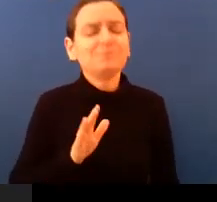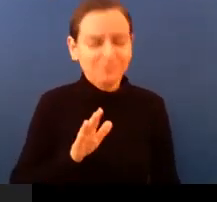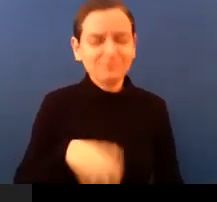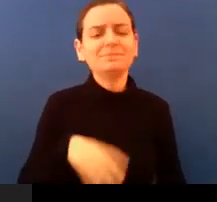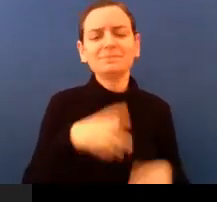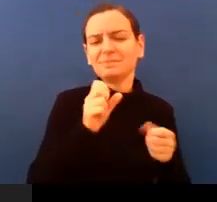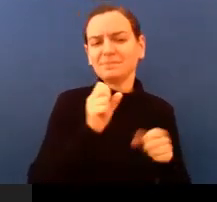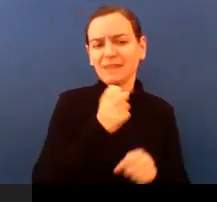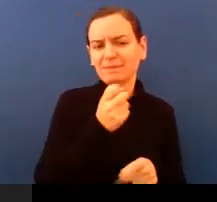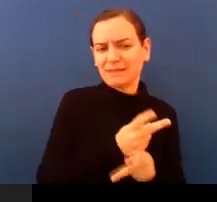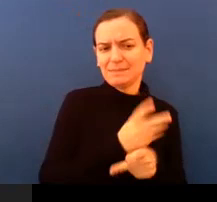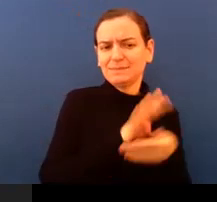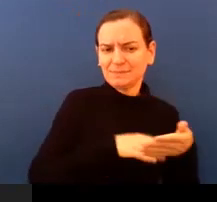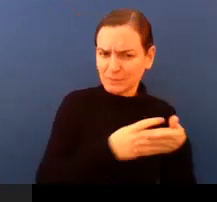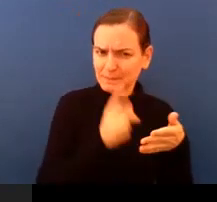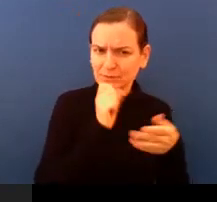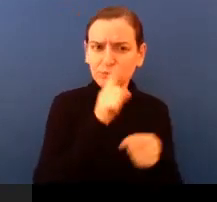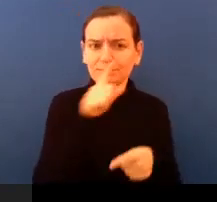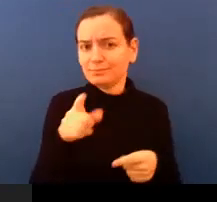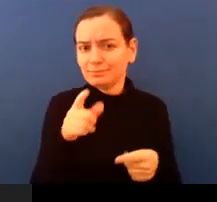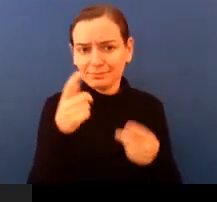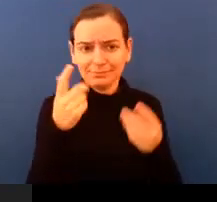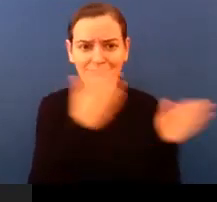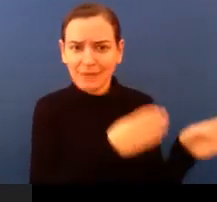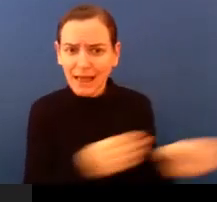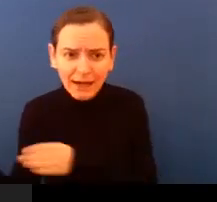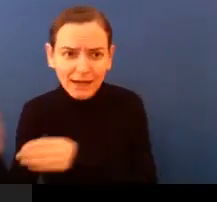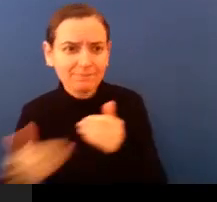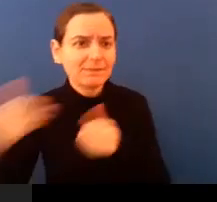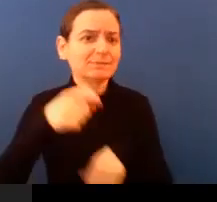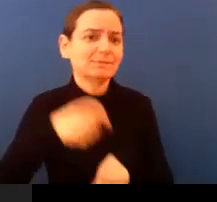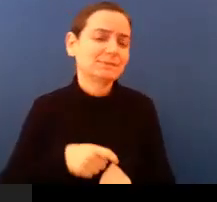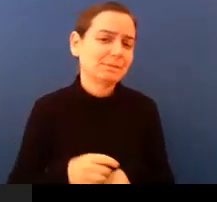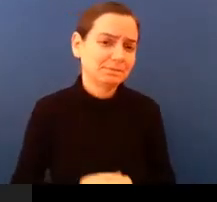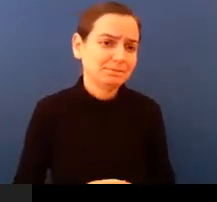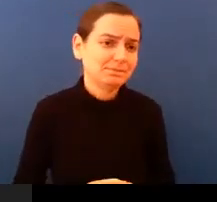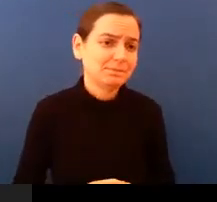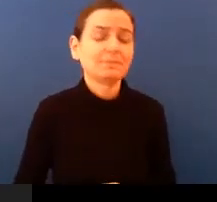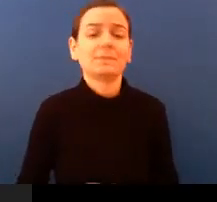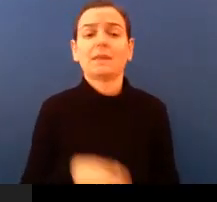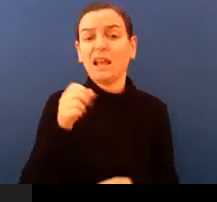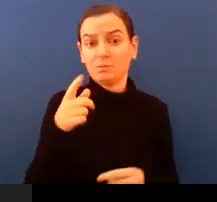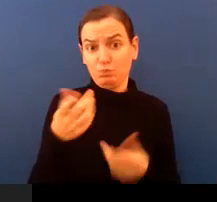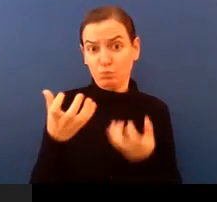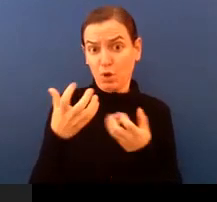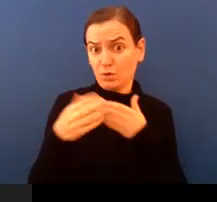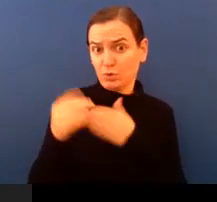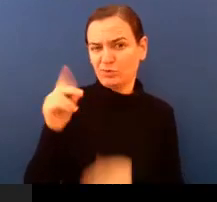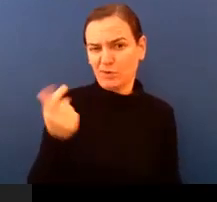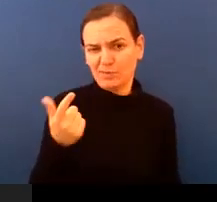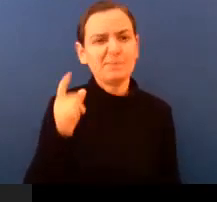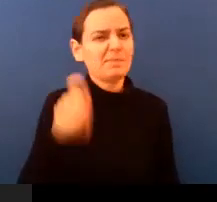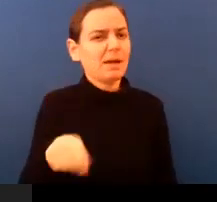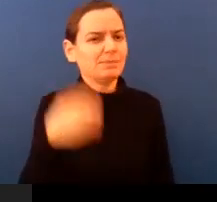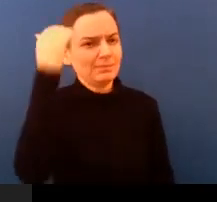note-taking, animal first aid, cleaning skills, that's cleaning up after the